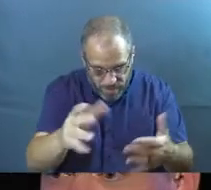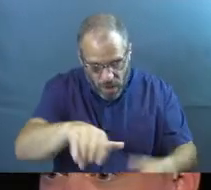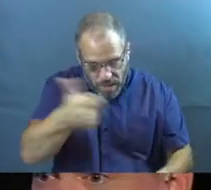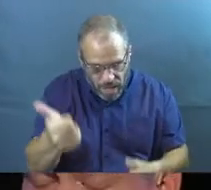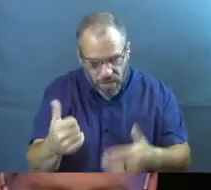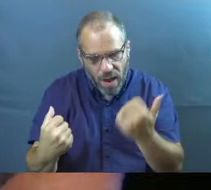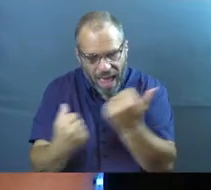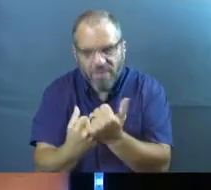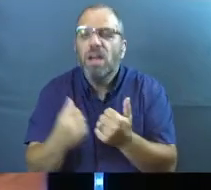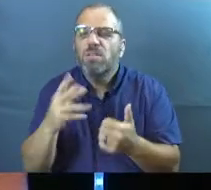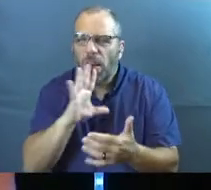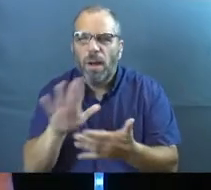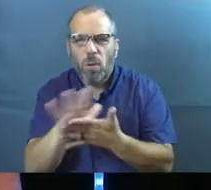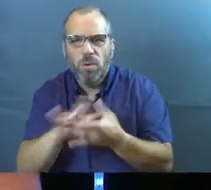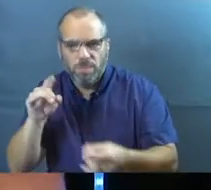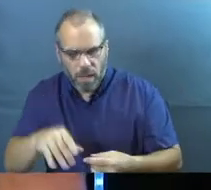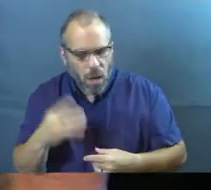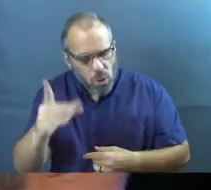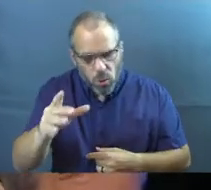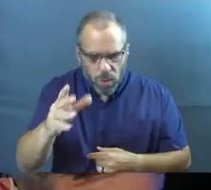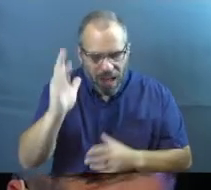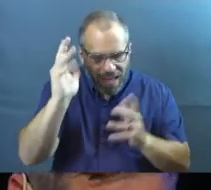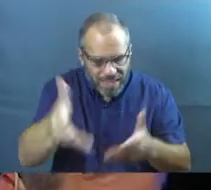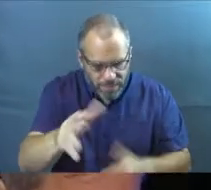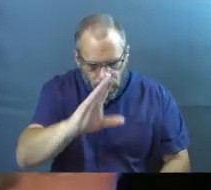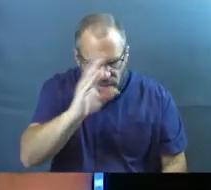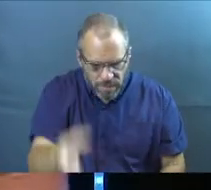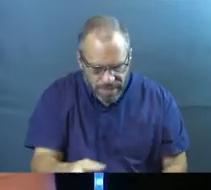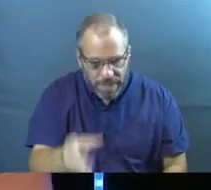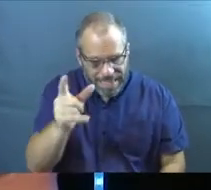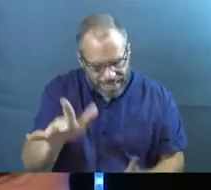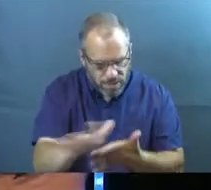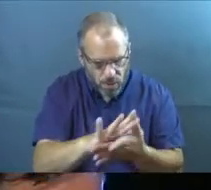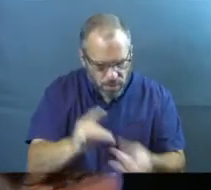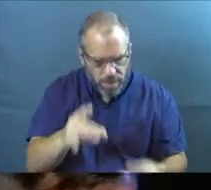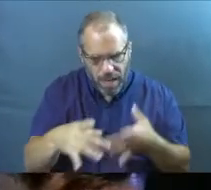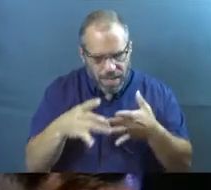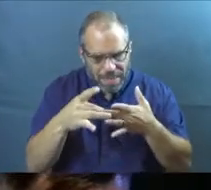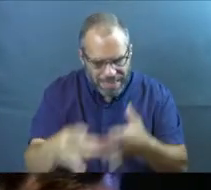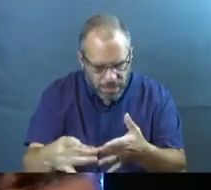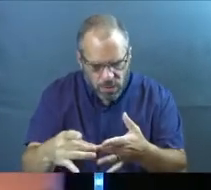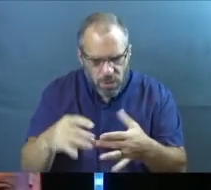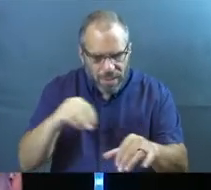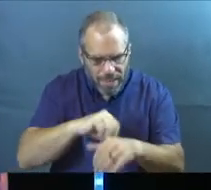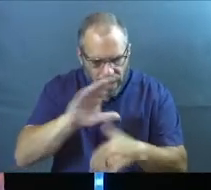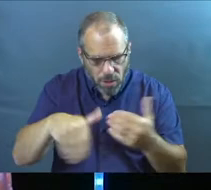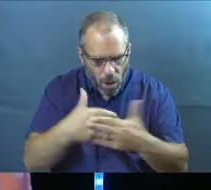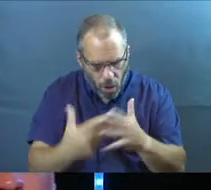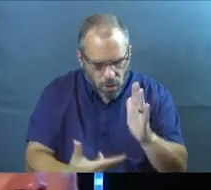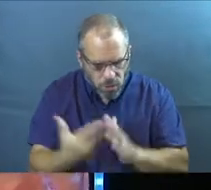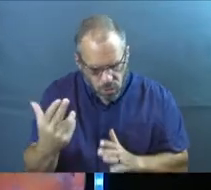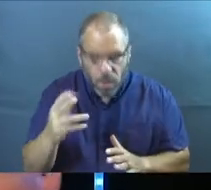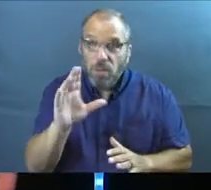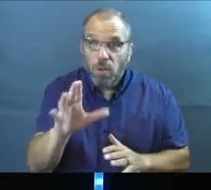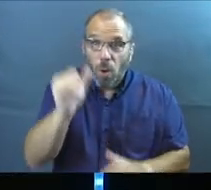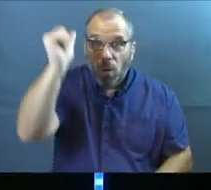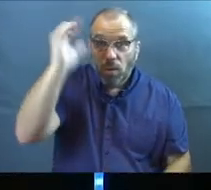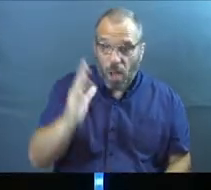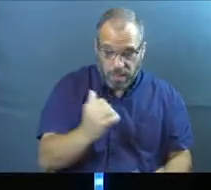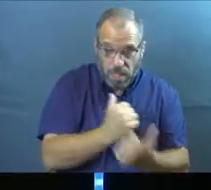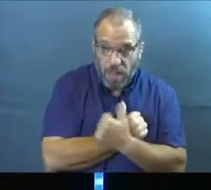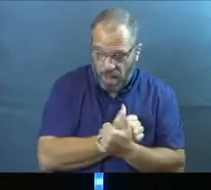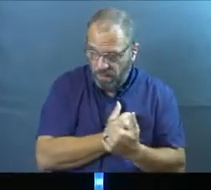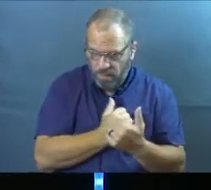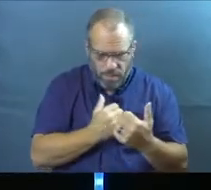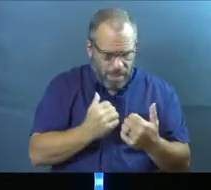another advocate. He's talking about the Holy Spirit who will never leave you. He is the Holy Spirit who leads you into all truth. And so God's